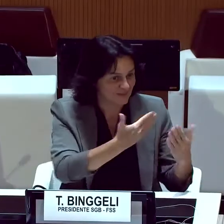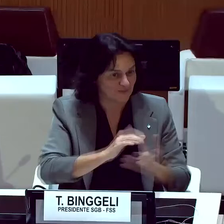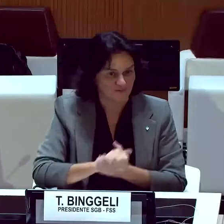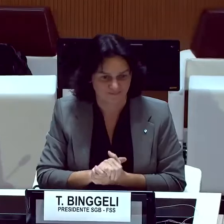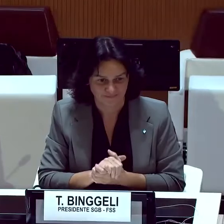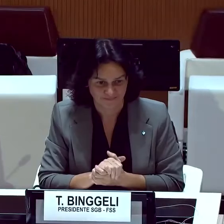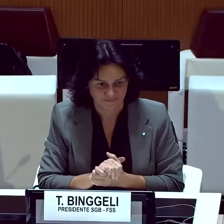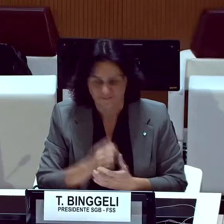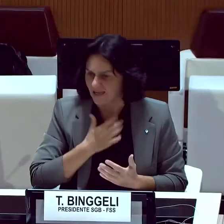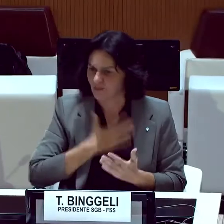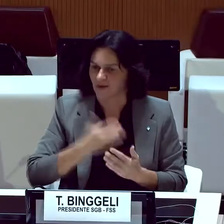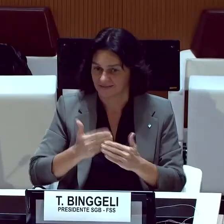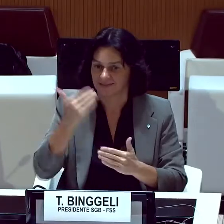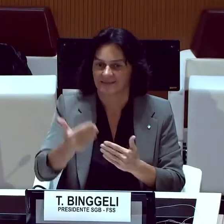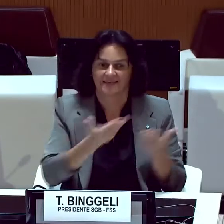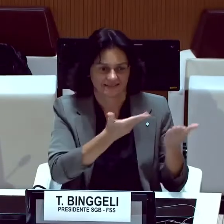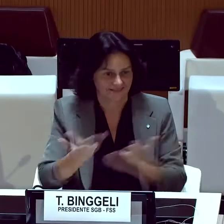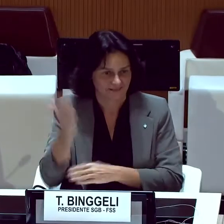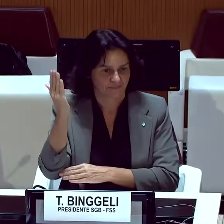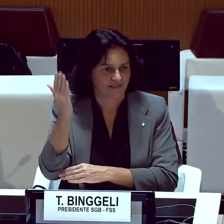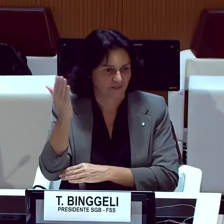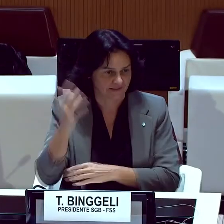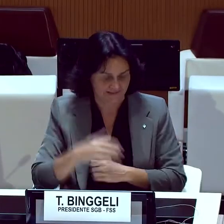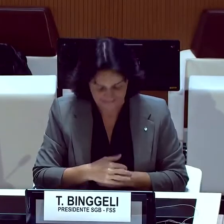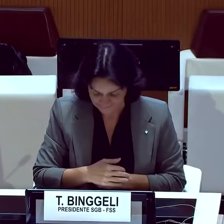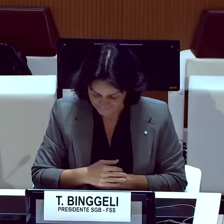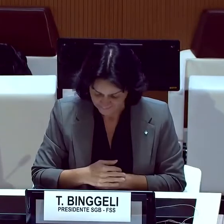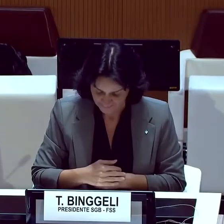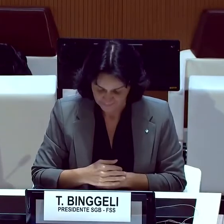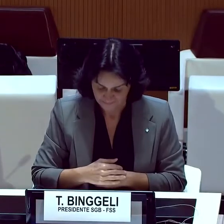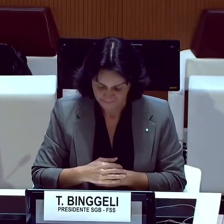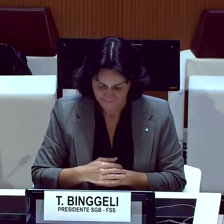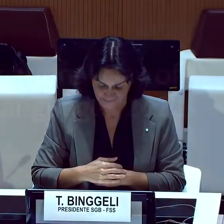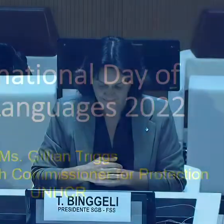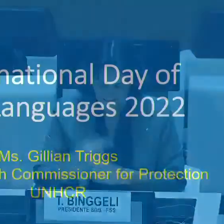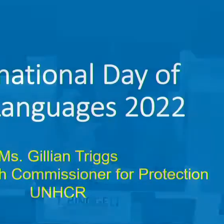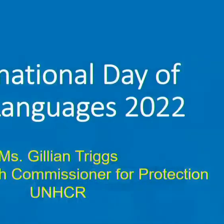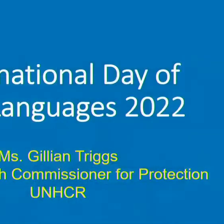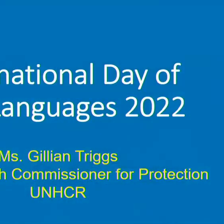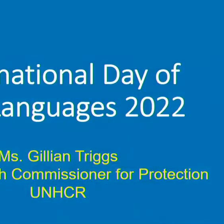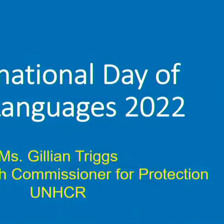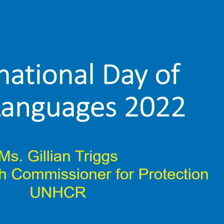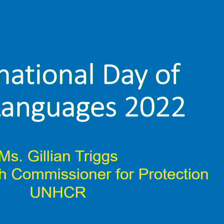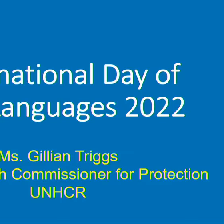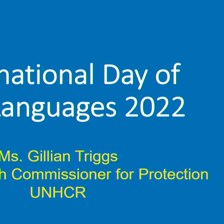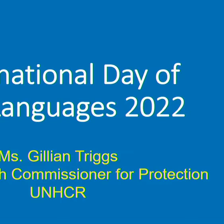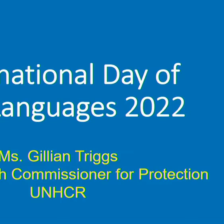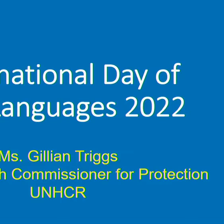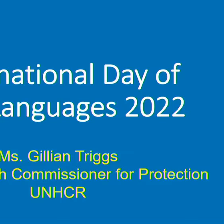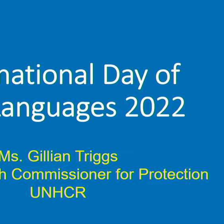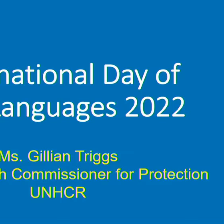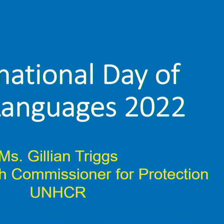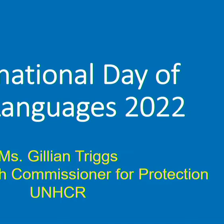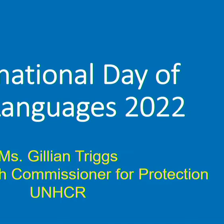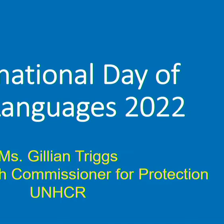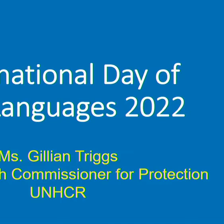Thank you very much, Mr. Bloxs. I would like to move on to our next presenter. I welcome Ms. Gillian